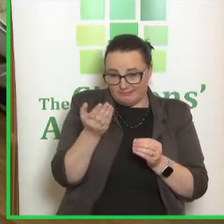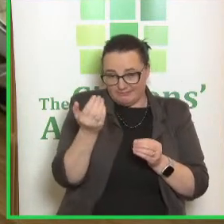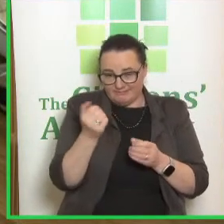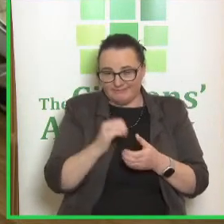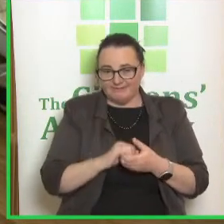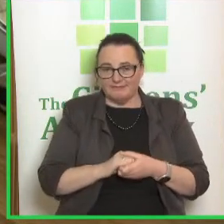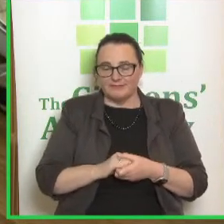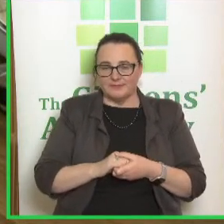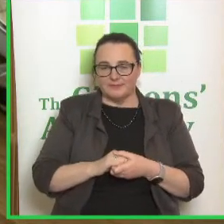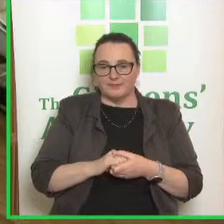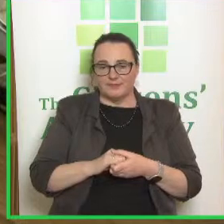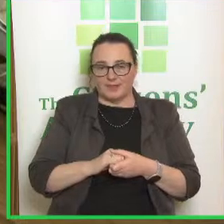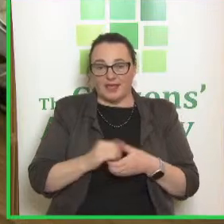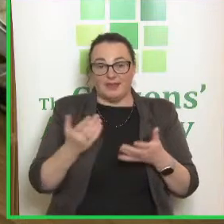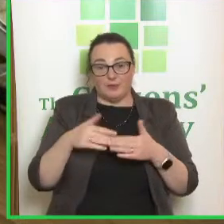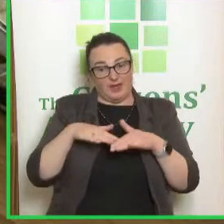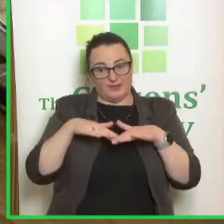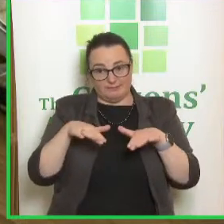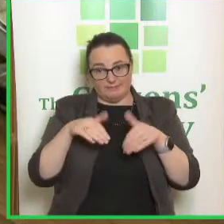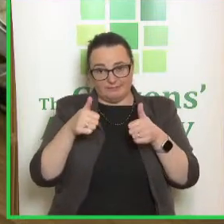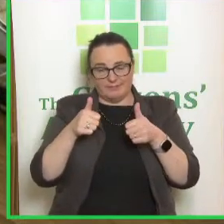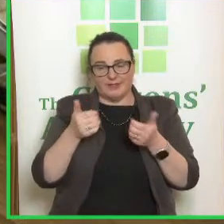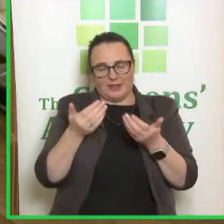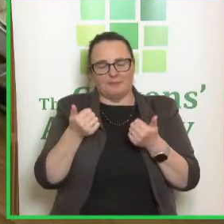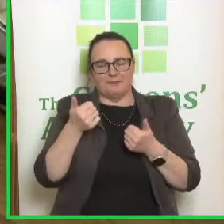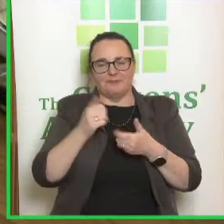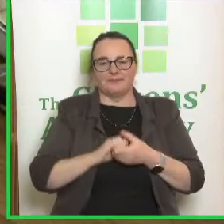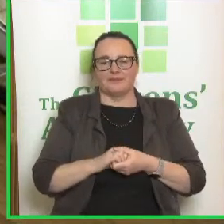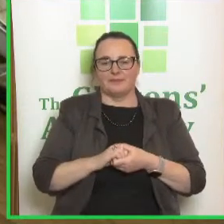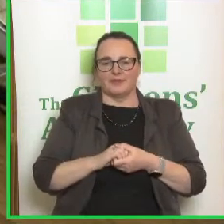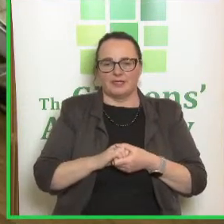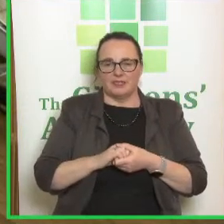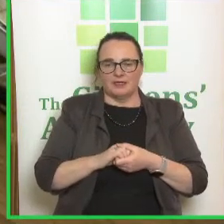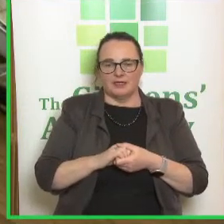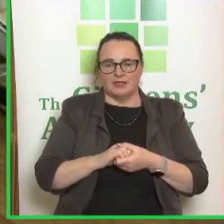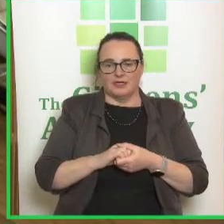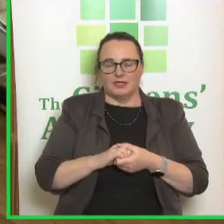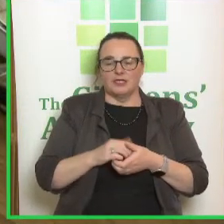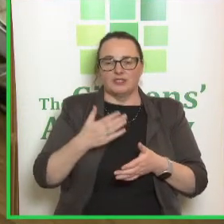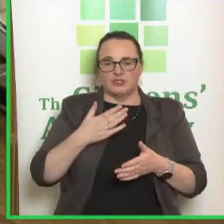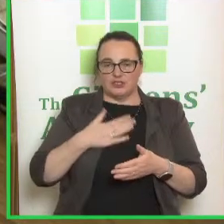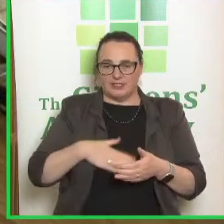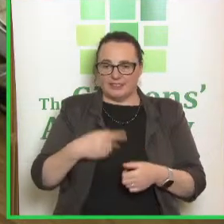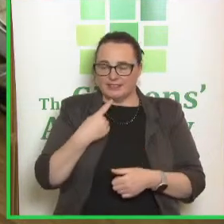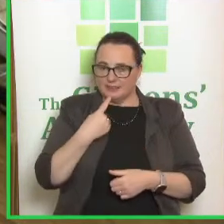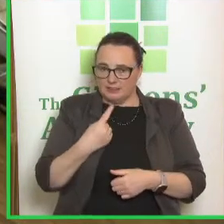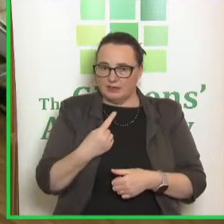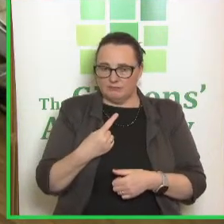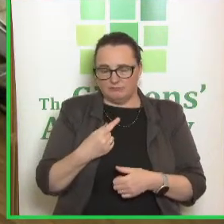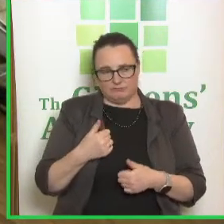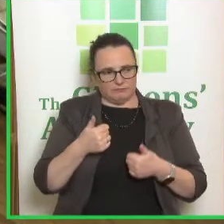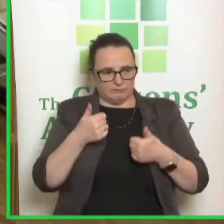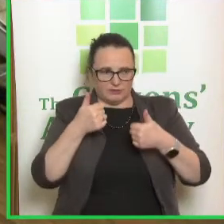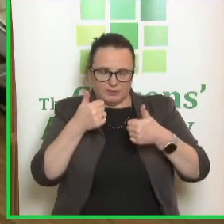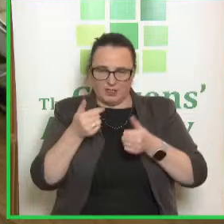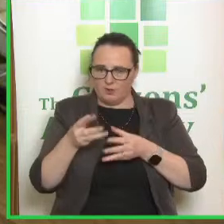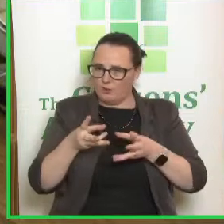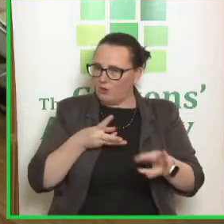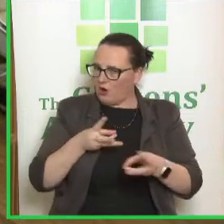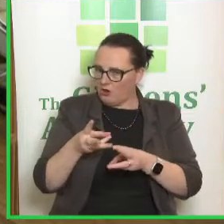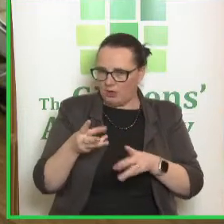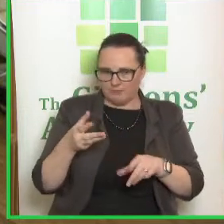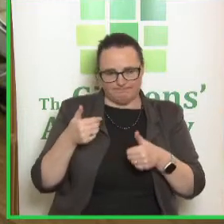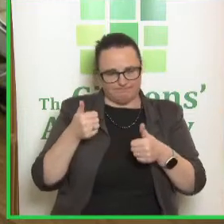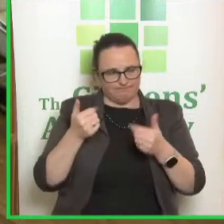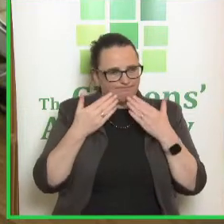very much. I appreciate it. And then we will come back to you now. Yep. And just to set out by saying, like, a great bit of work has been done here, and